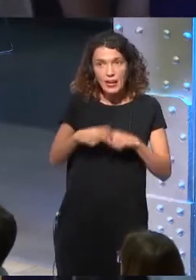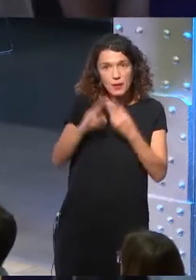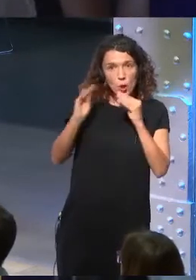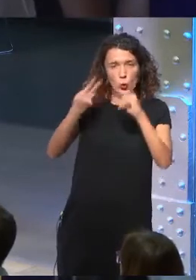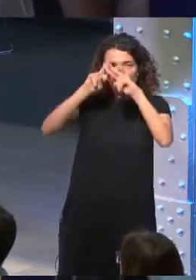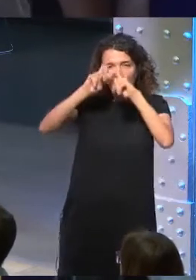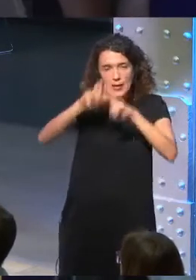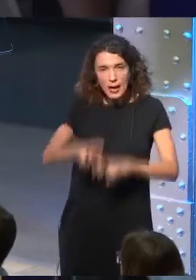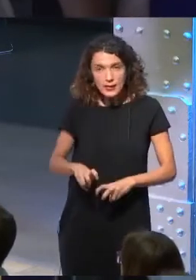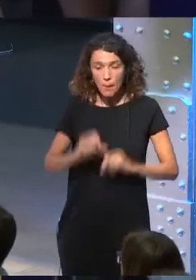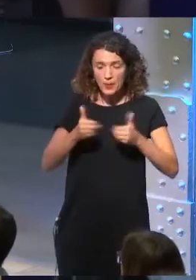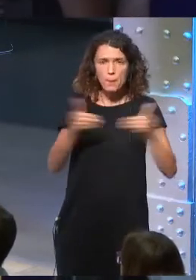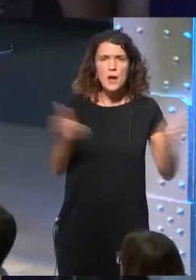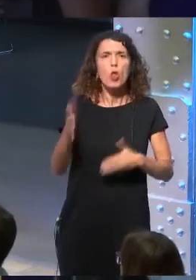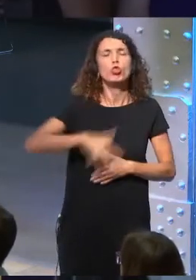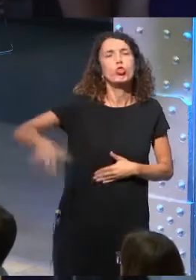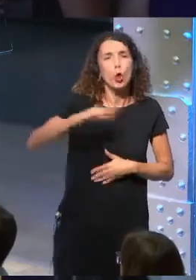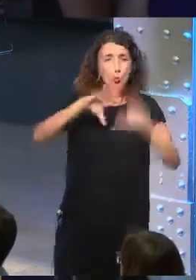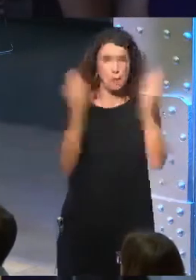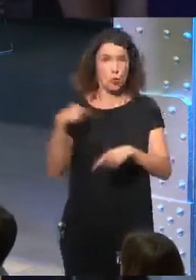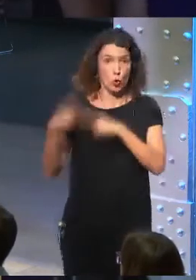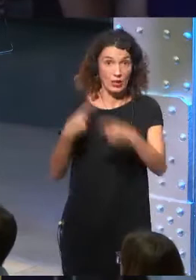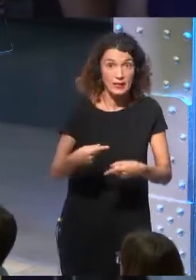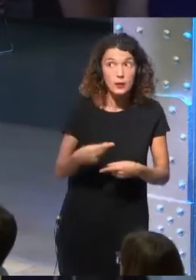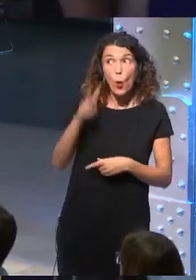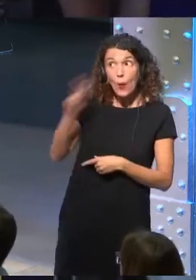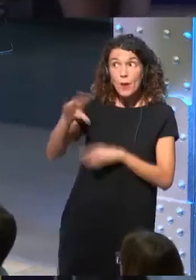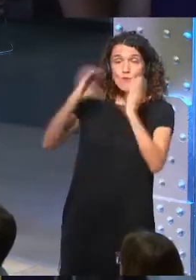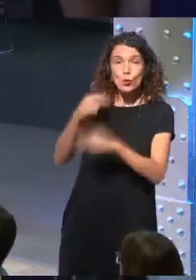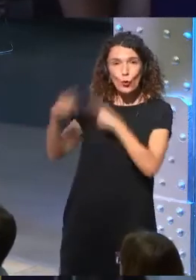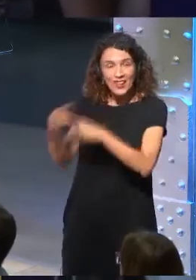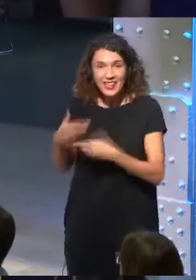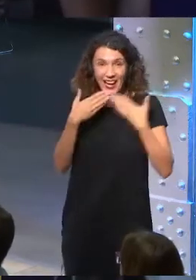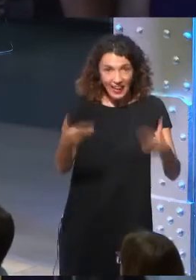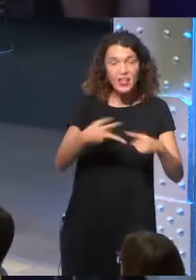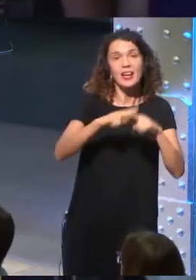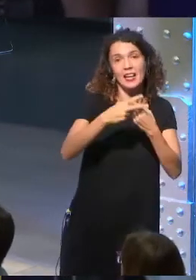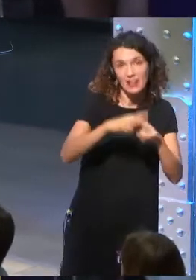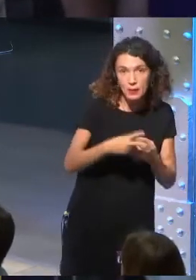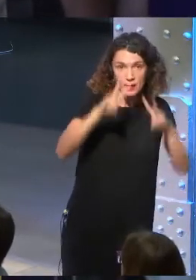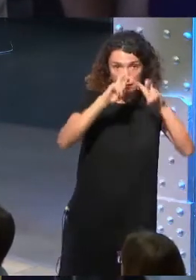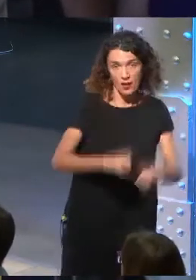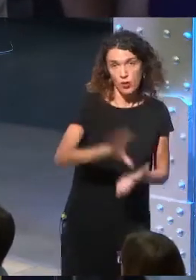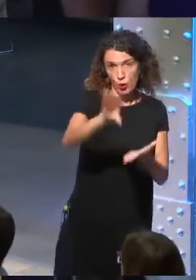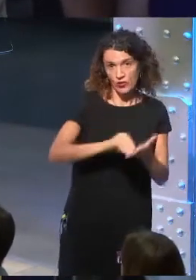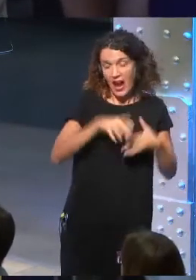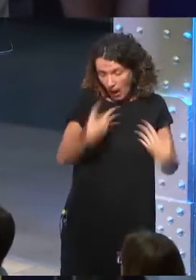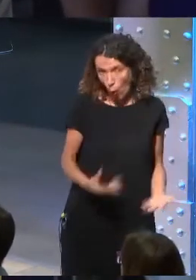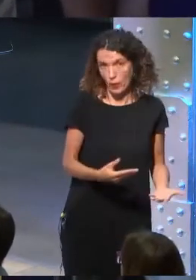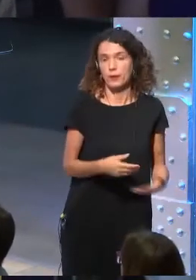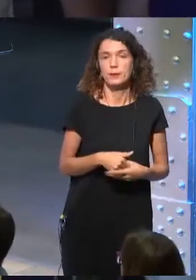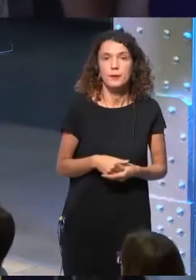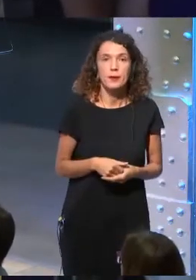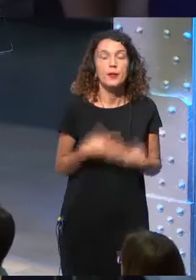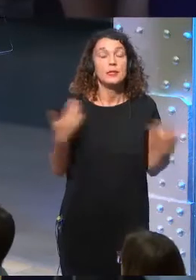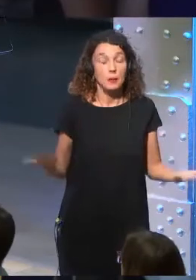with analytic tools that start from the classic world, and observe the classic world with the epistemological tools of the